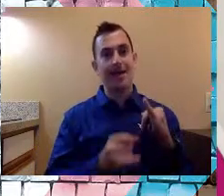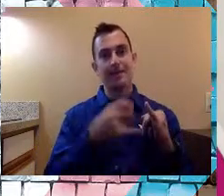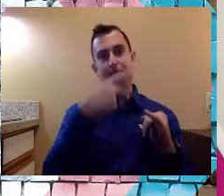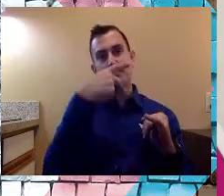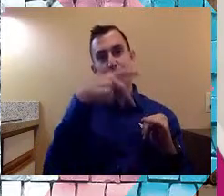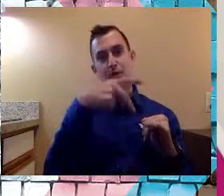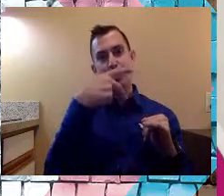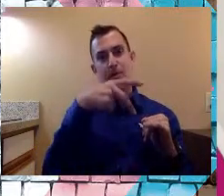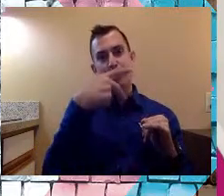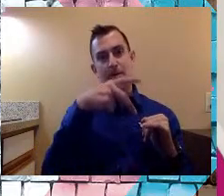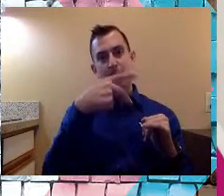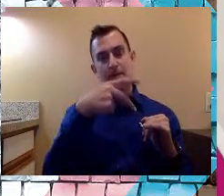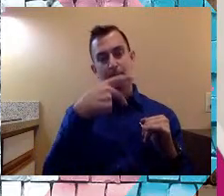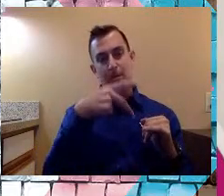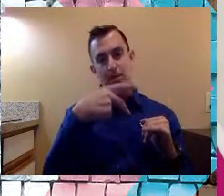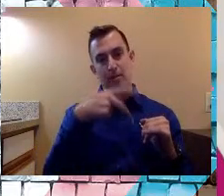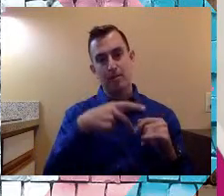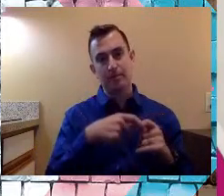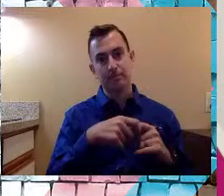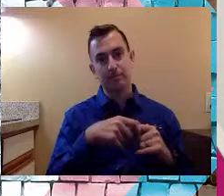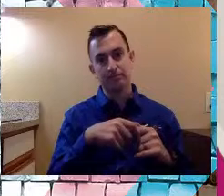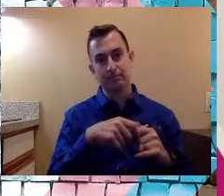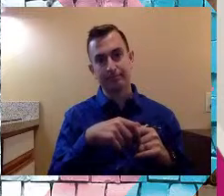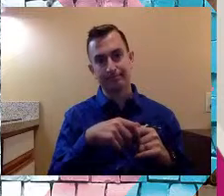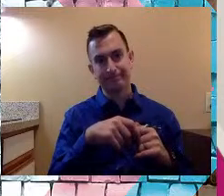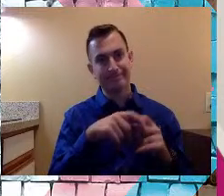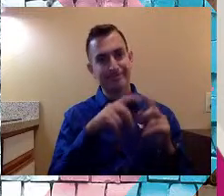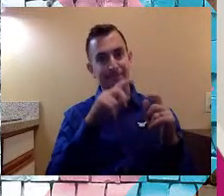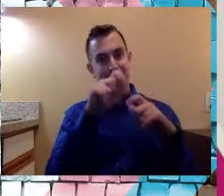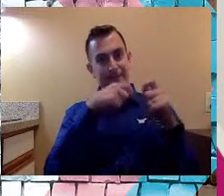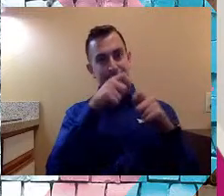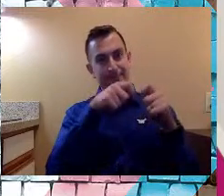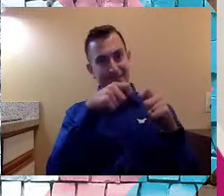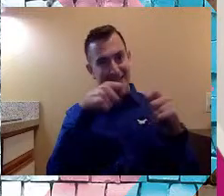one, we're going to tie.